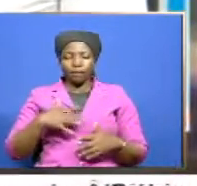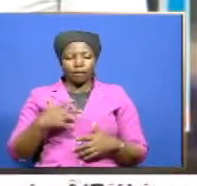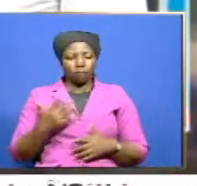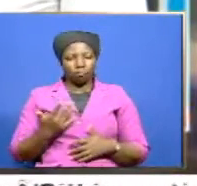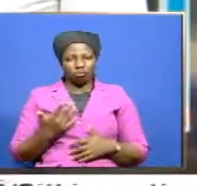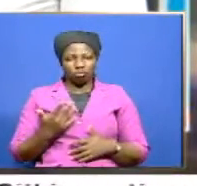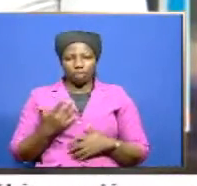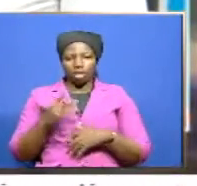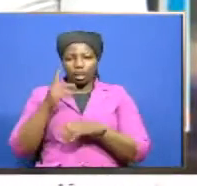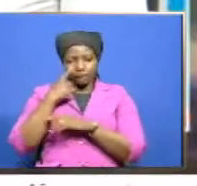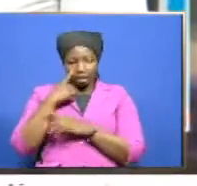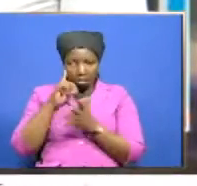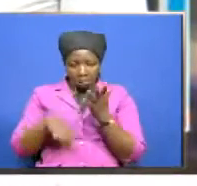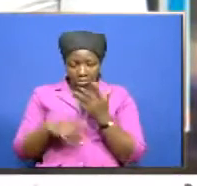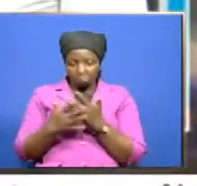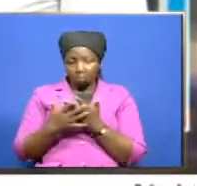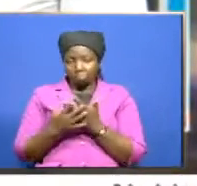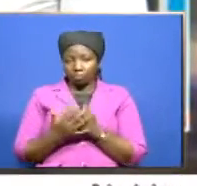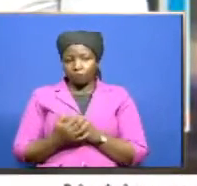think